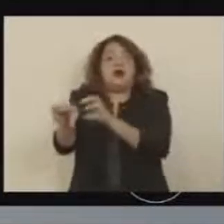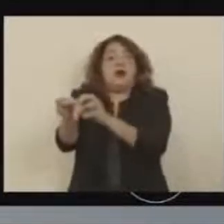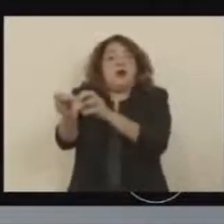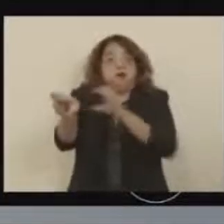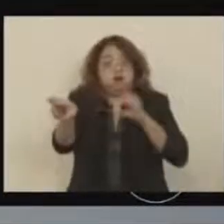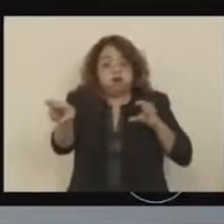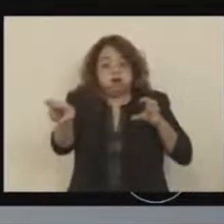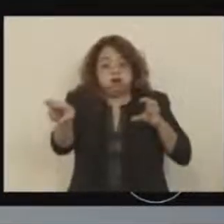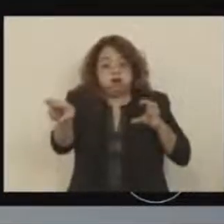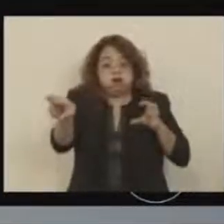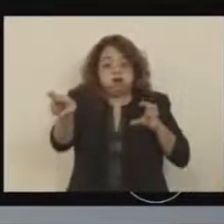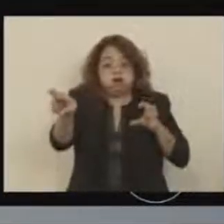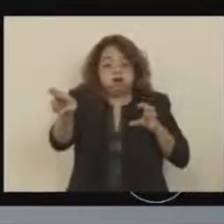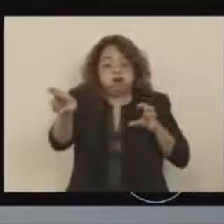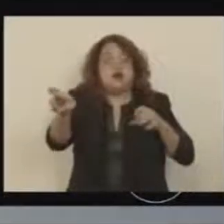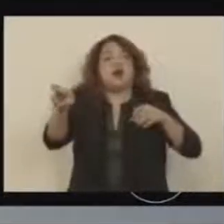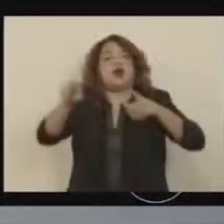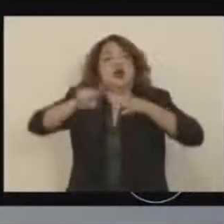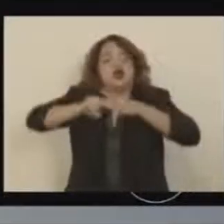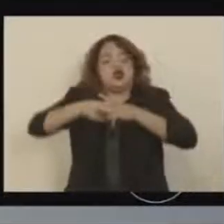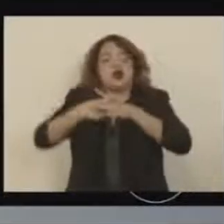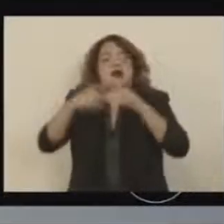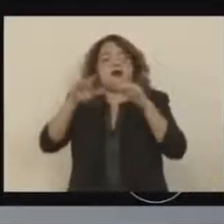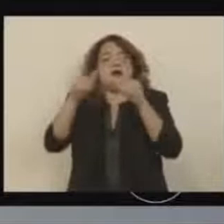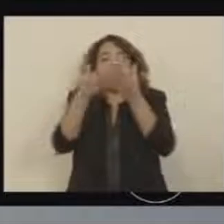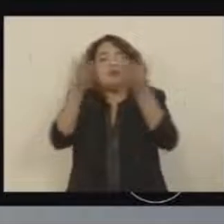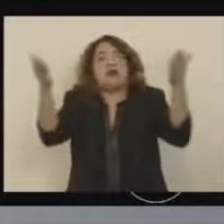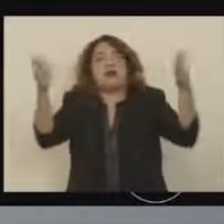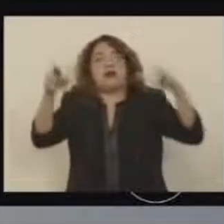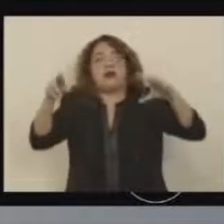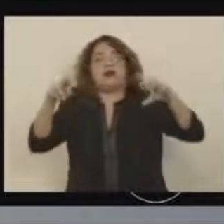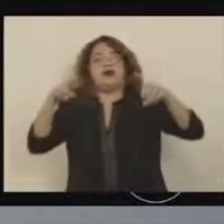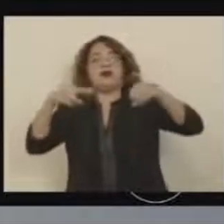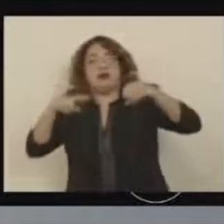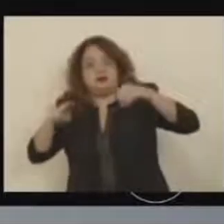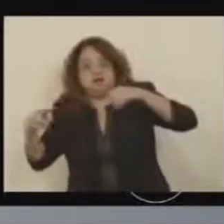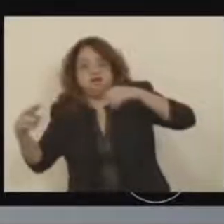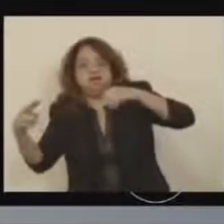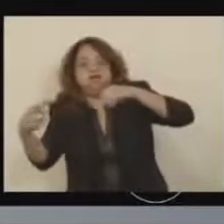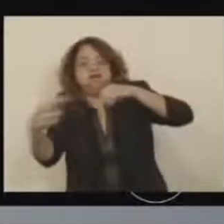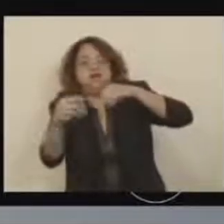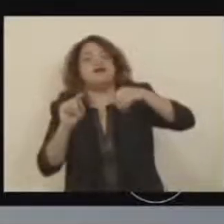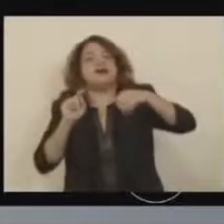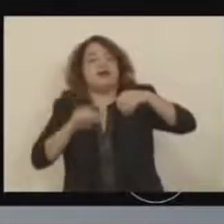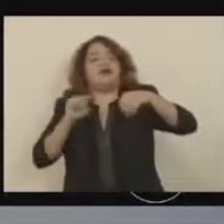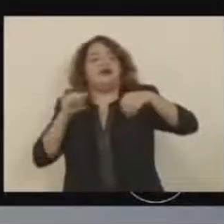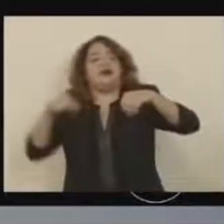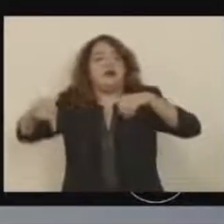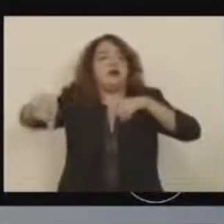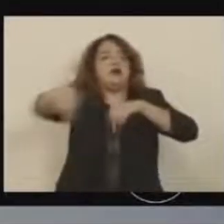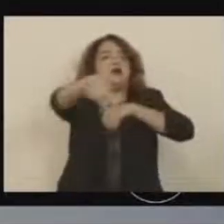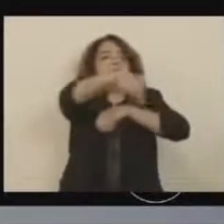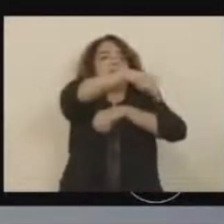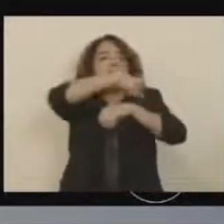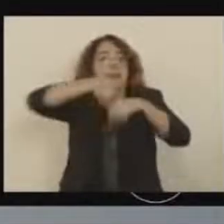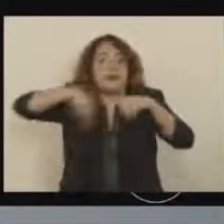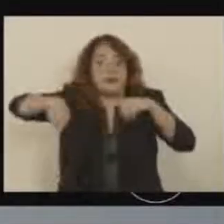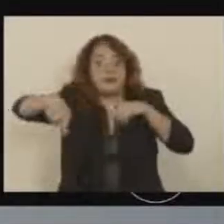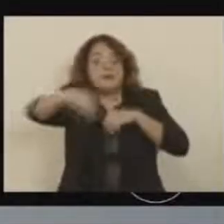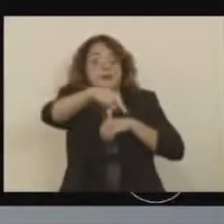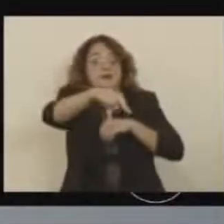This is the first time Chief Pilot Eric is helming Cosmic Girl since joining the team last year. Let's watch a short video to get to know him.